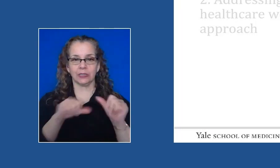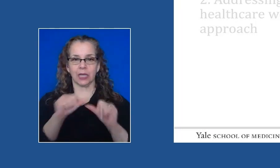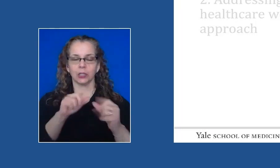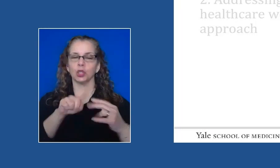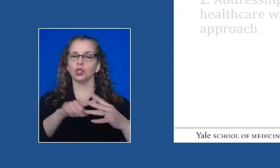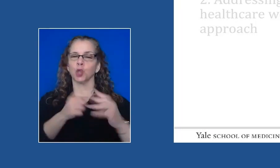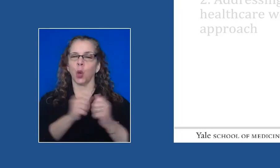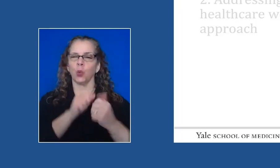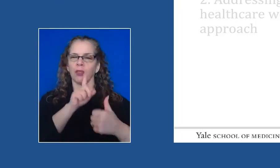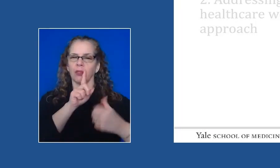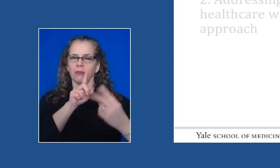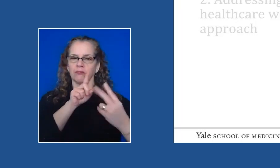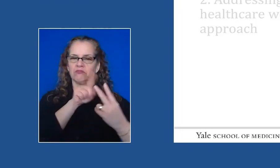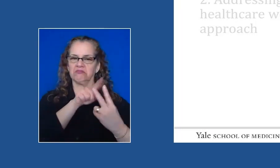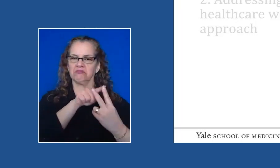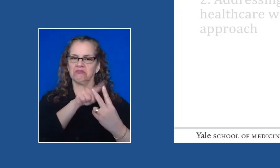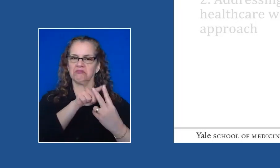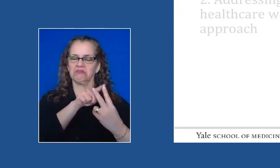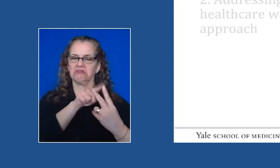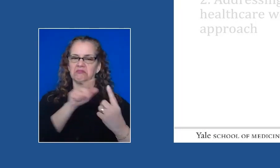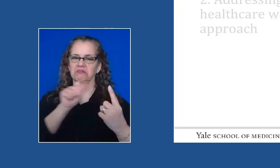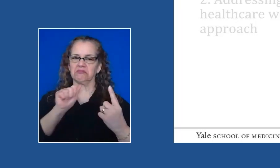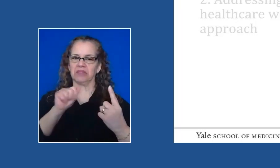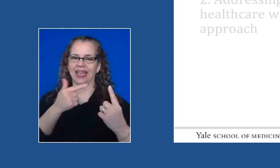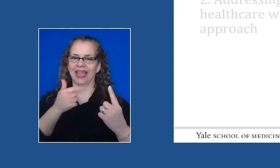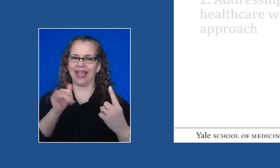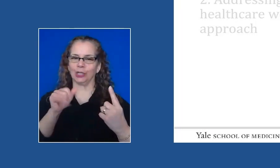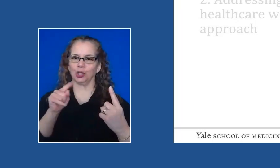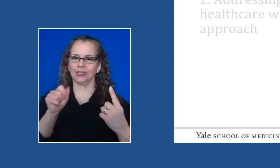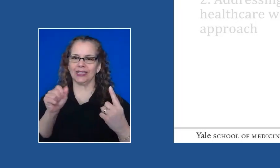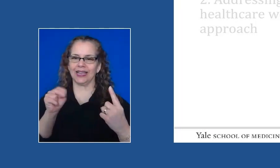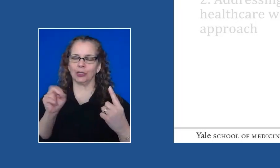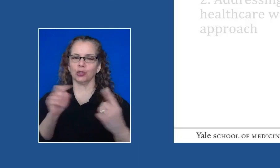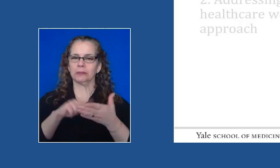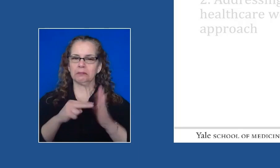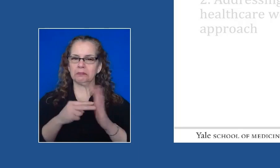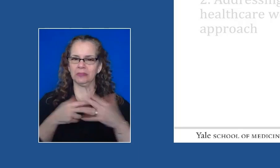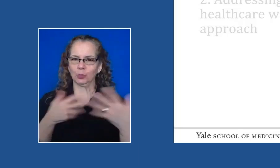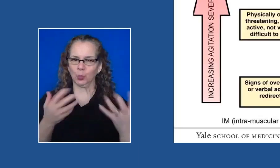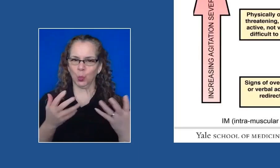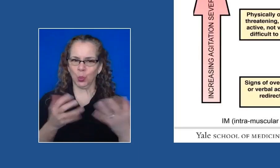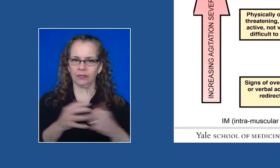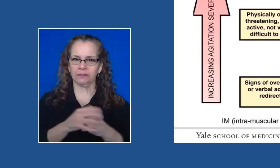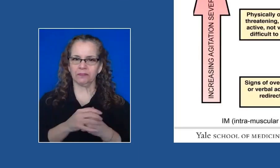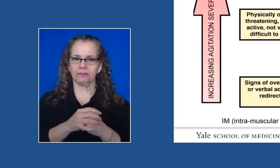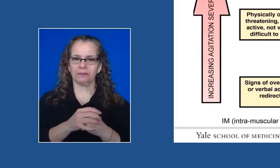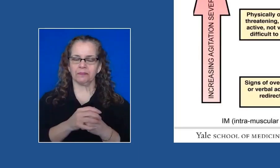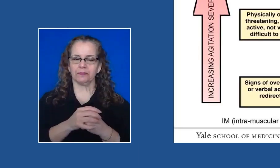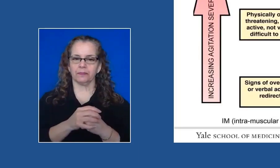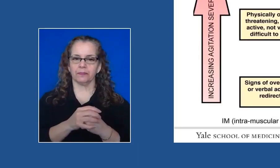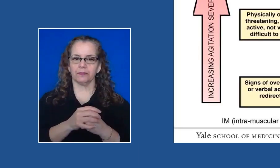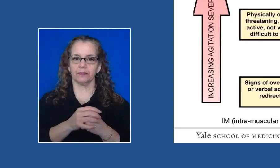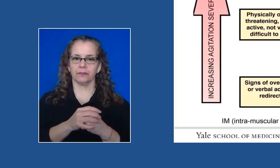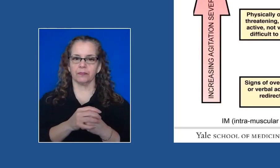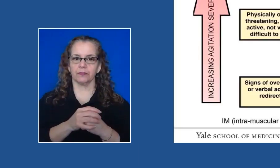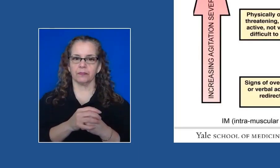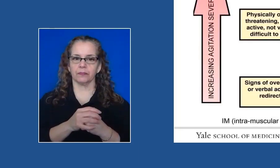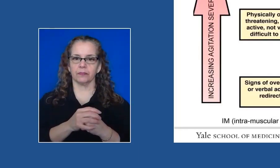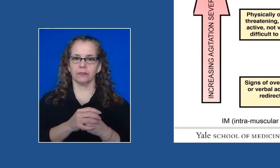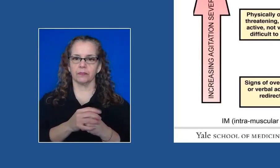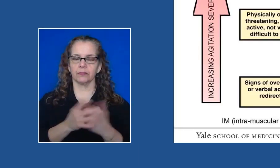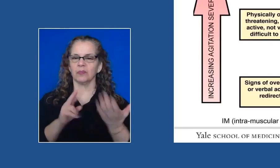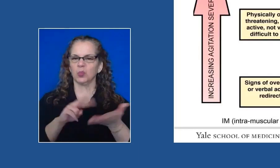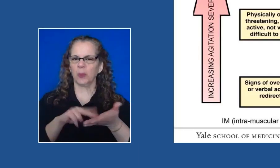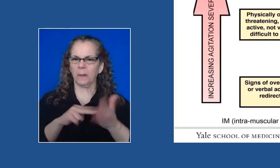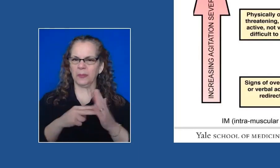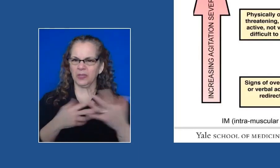might mean and how bias and inequality can actually be introduced when we try to manage those symptoms. So what is agitation? And